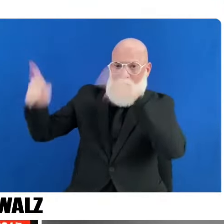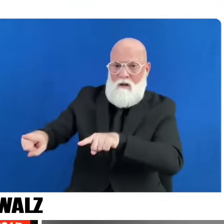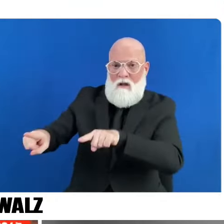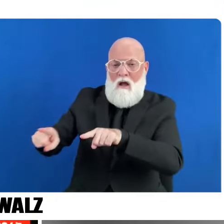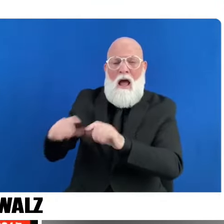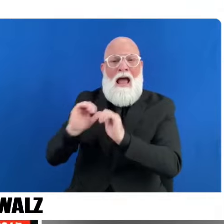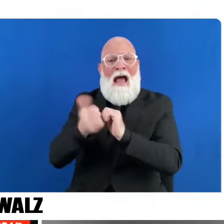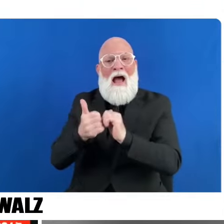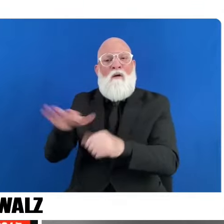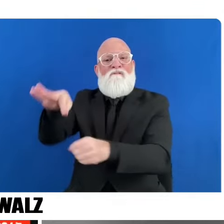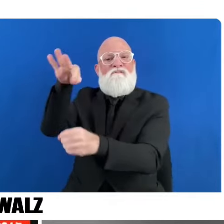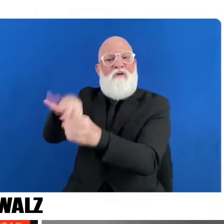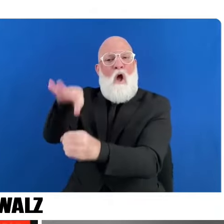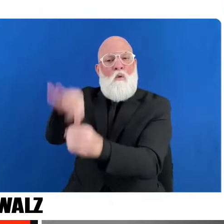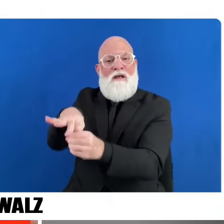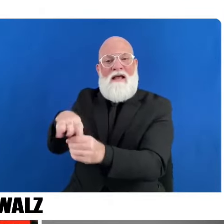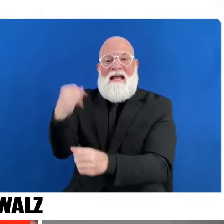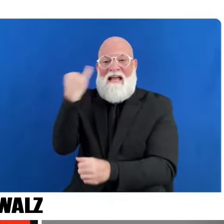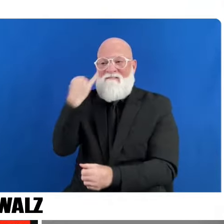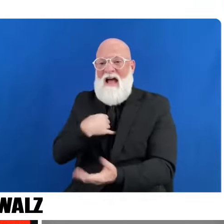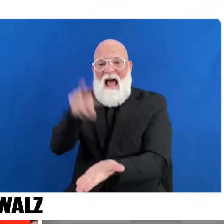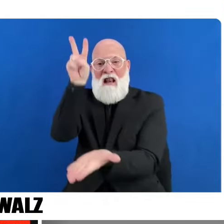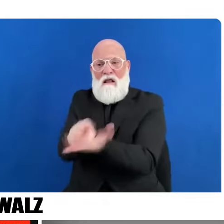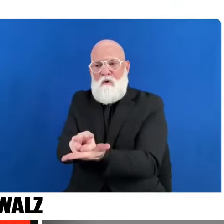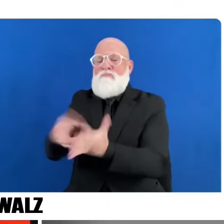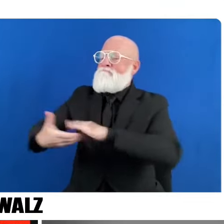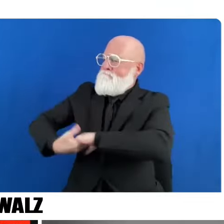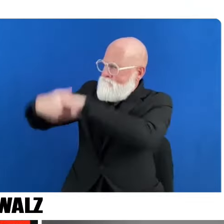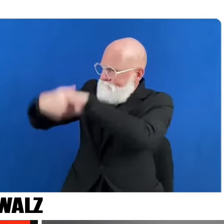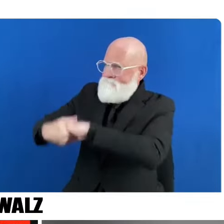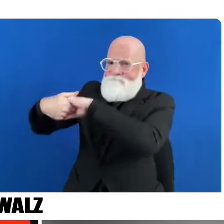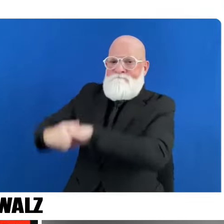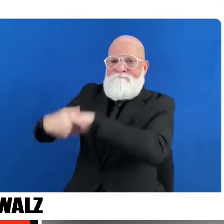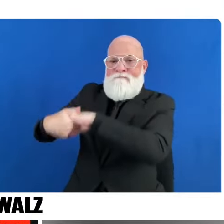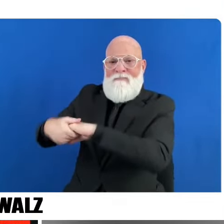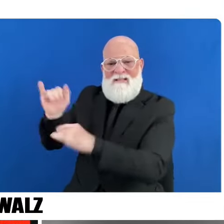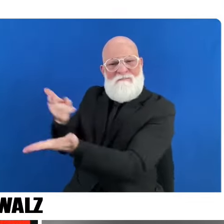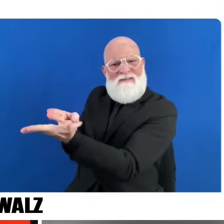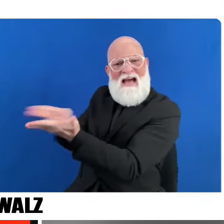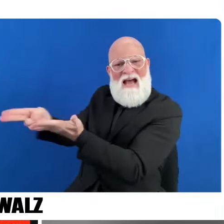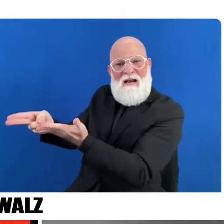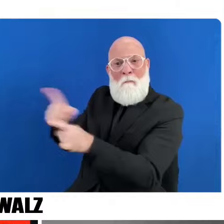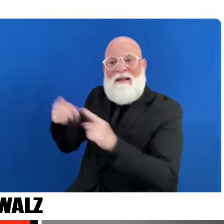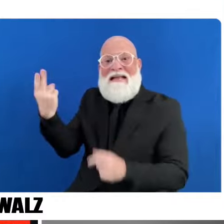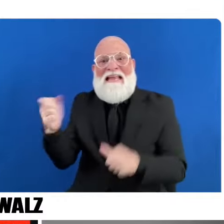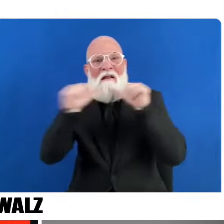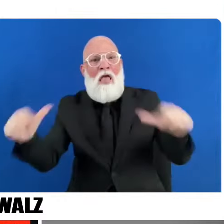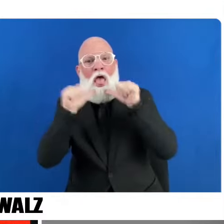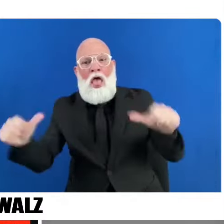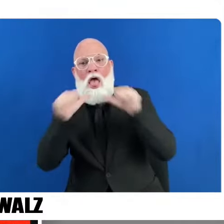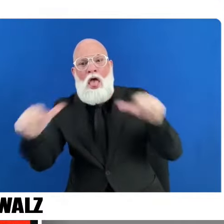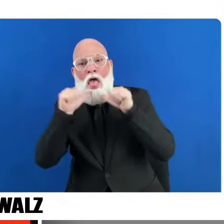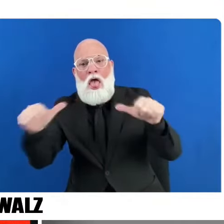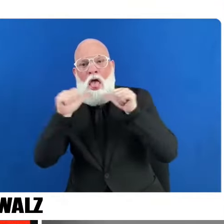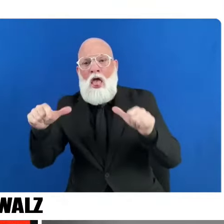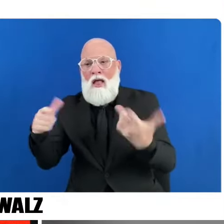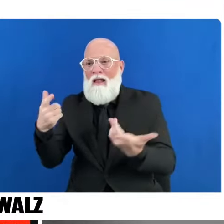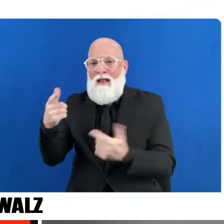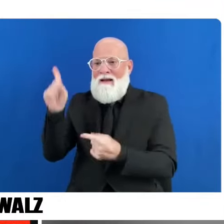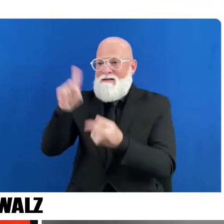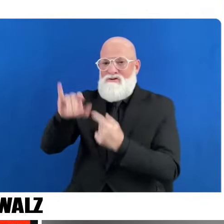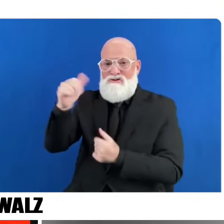we lose, being honest about it, but to deny what happened on January 6th, the first time in American